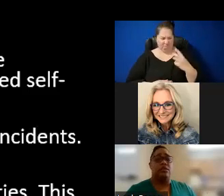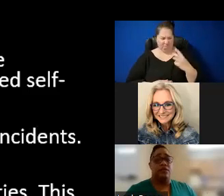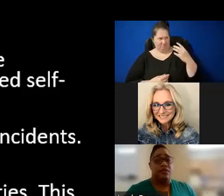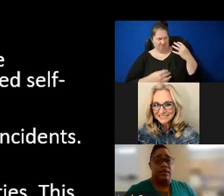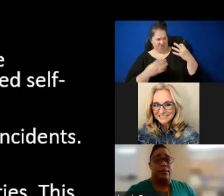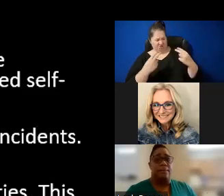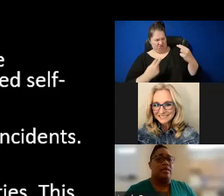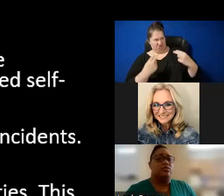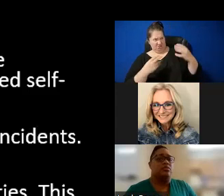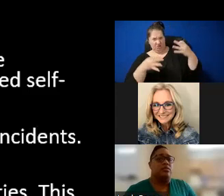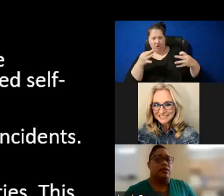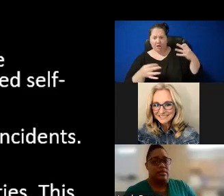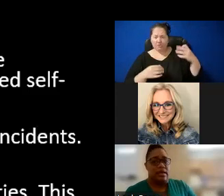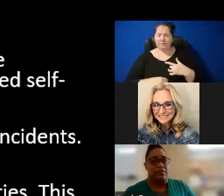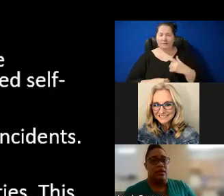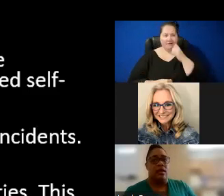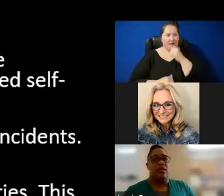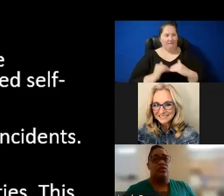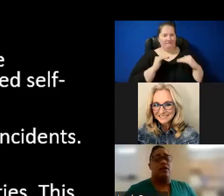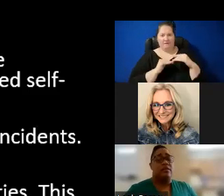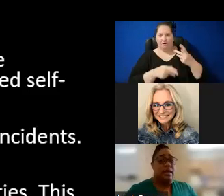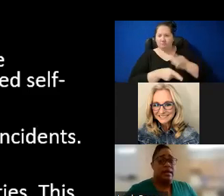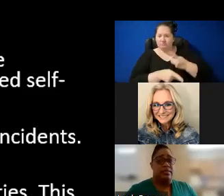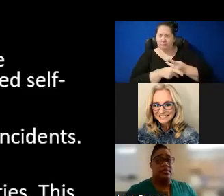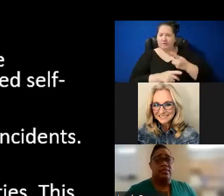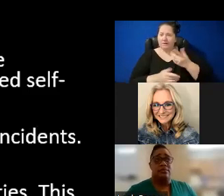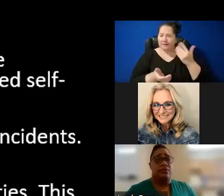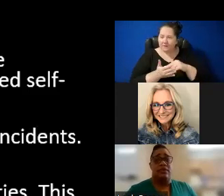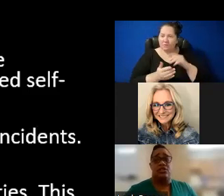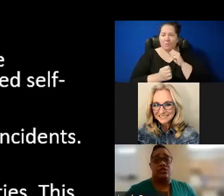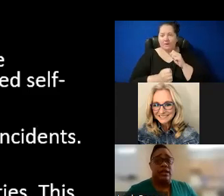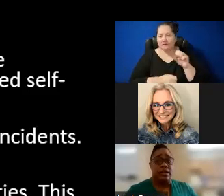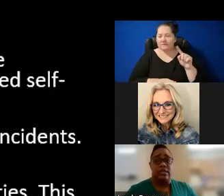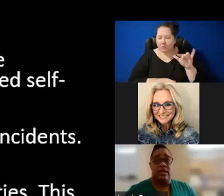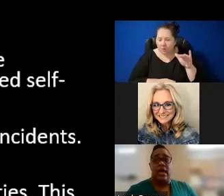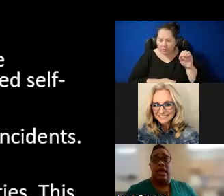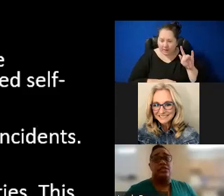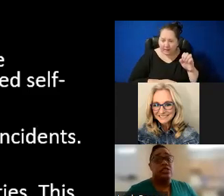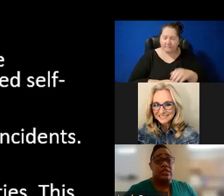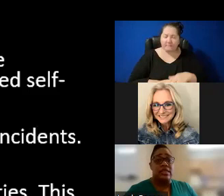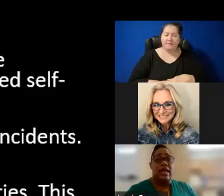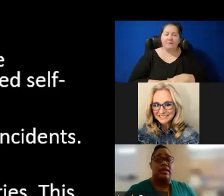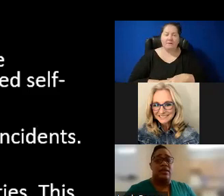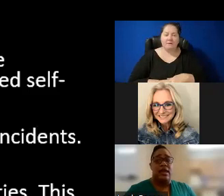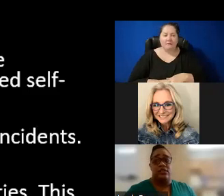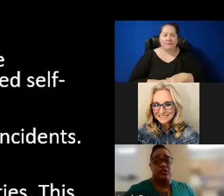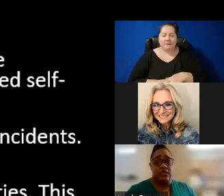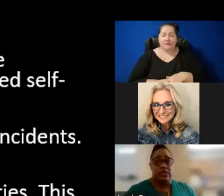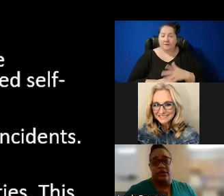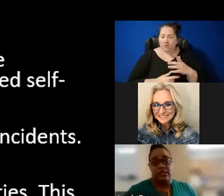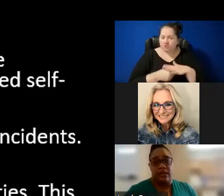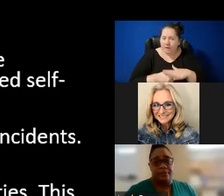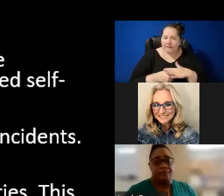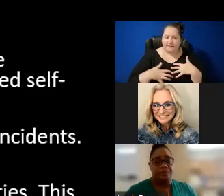feeling treated unfairly based on stereotypes. This oftentimes leads them to feeling stressed, anxious, and even have